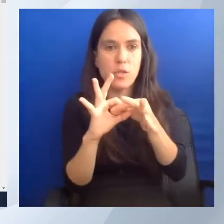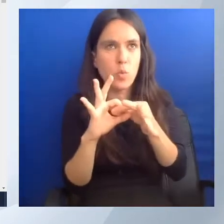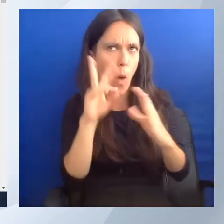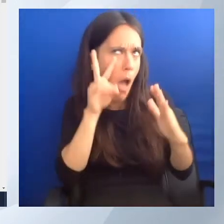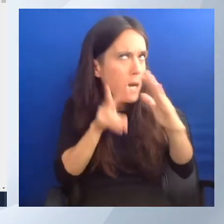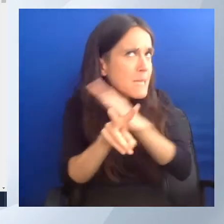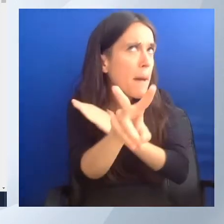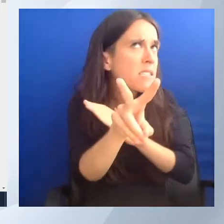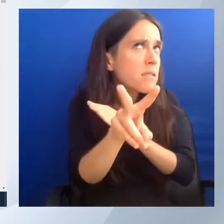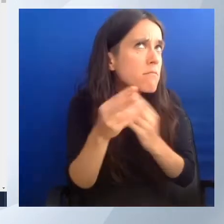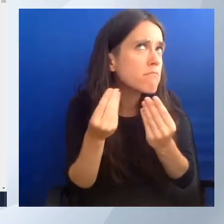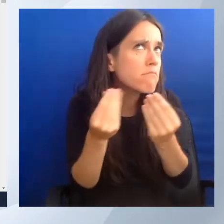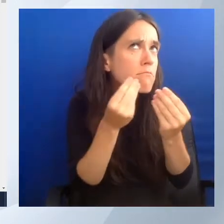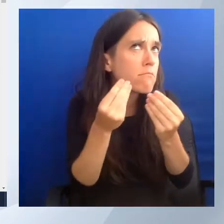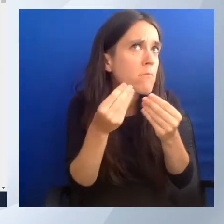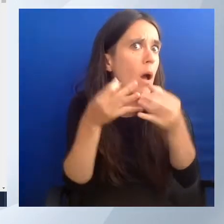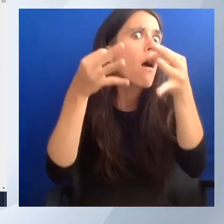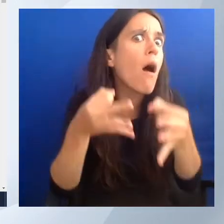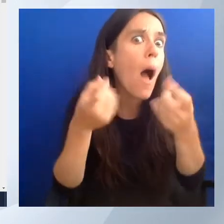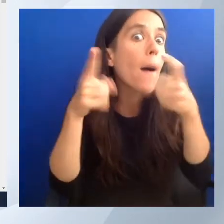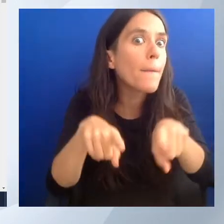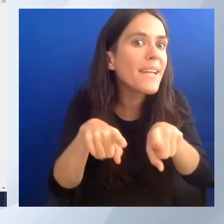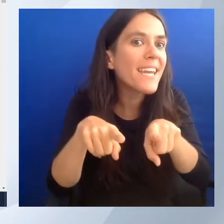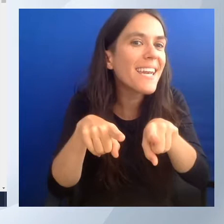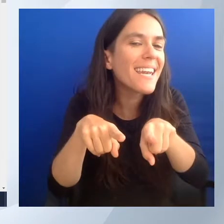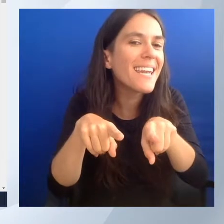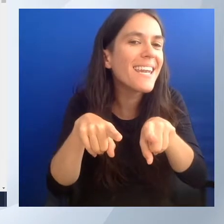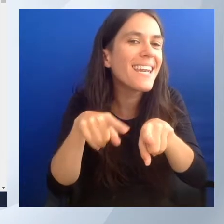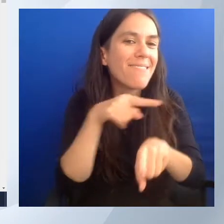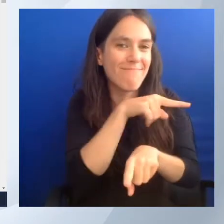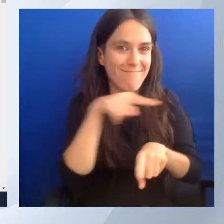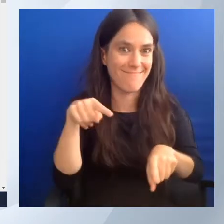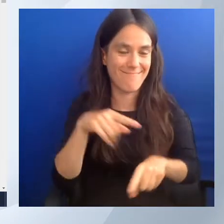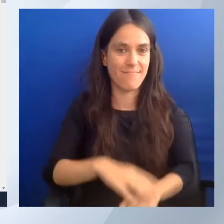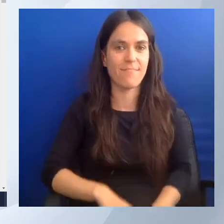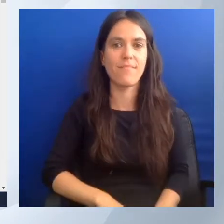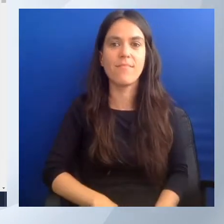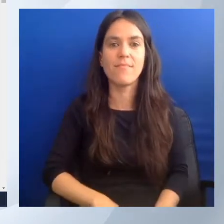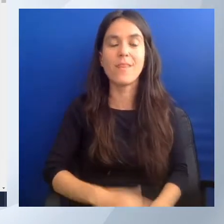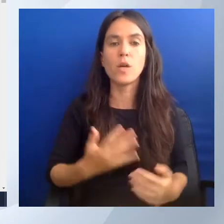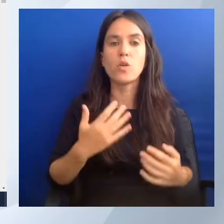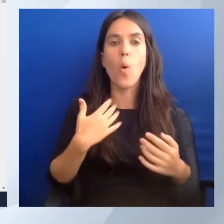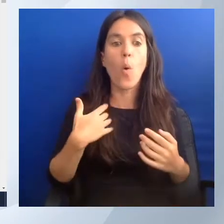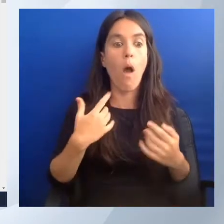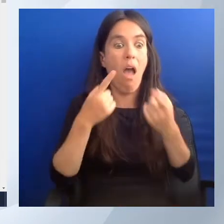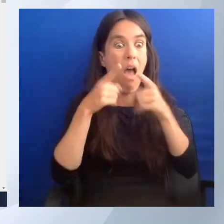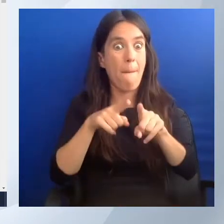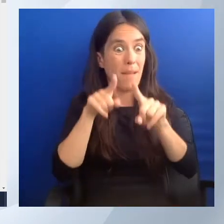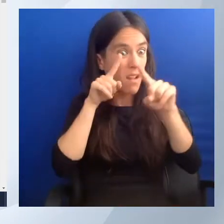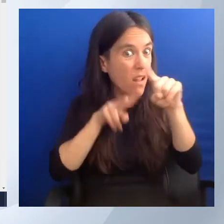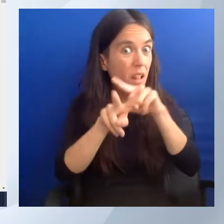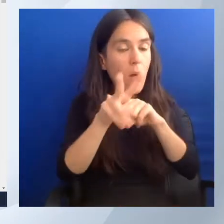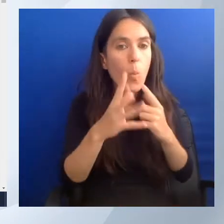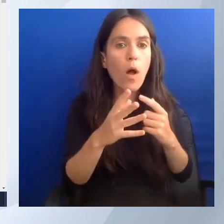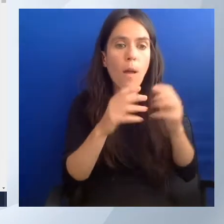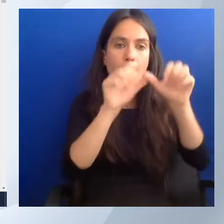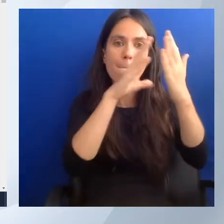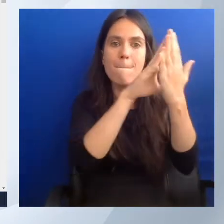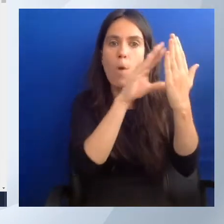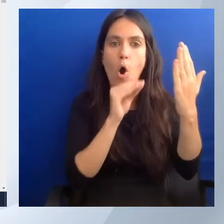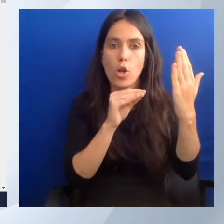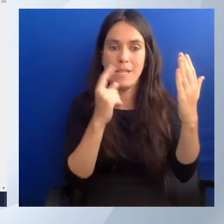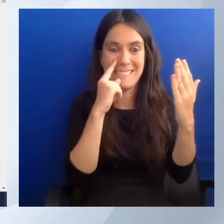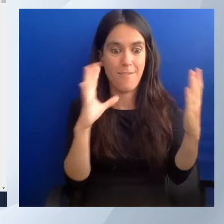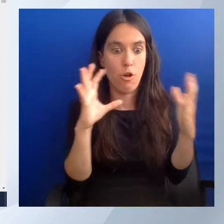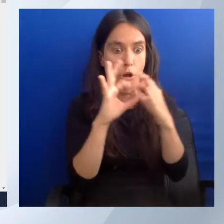you go back to basics, what happens is that we train the model to make a connection between certain